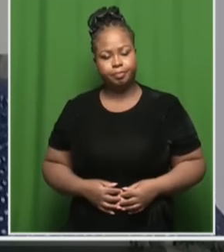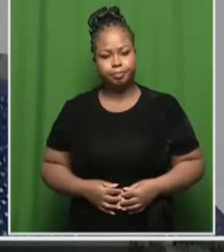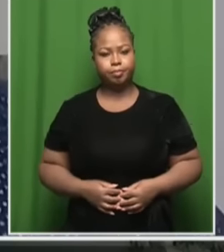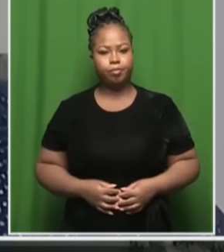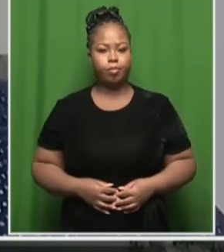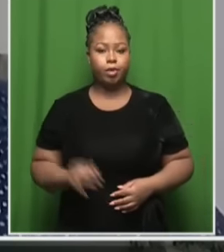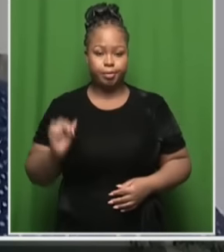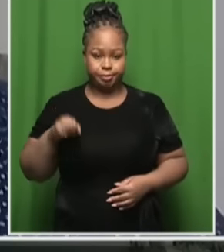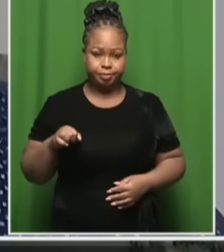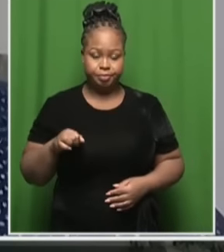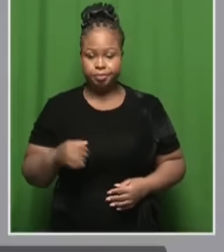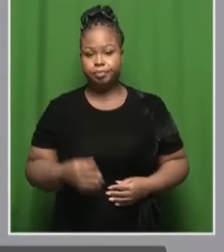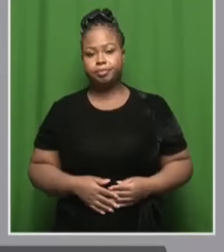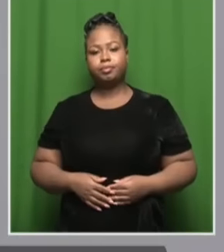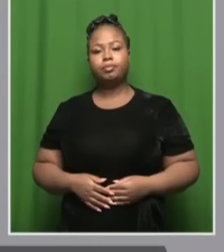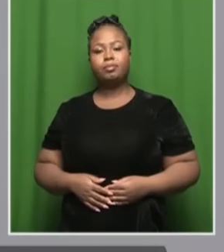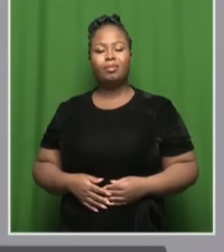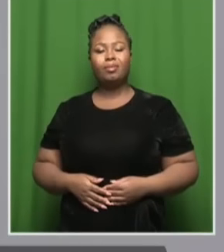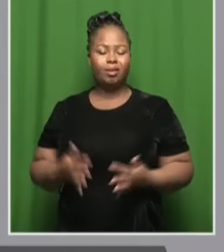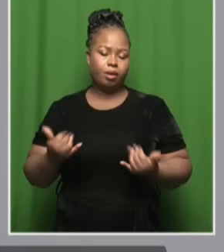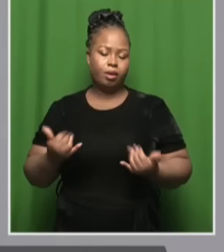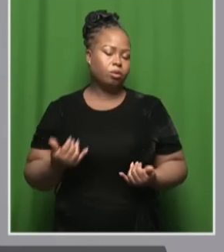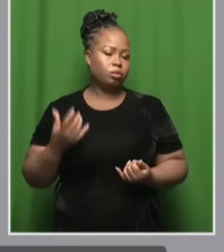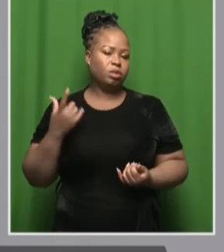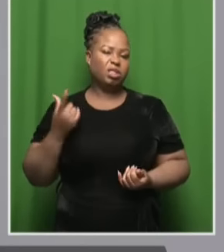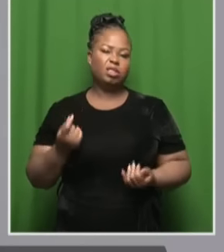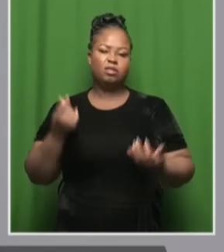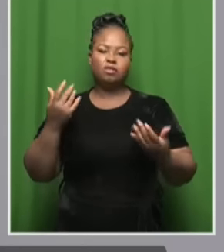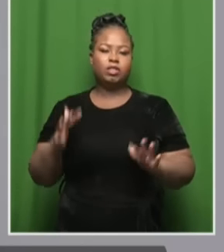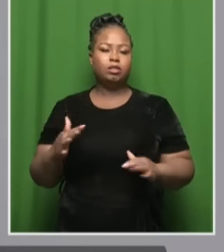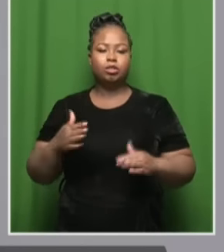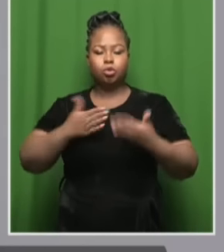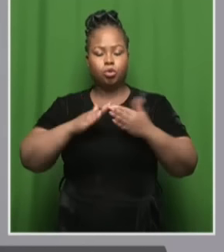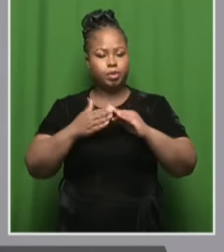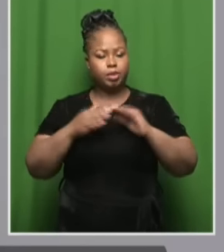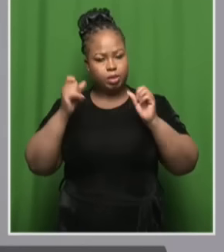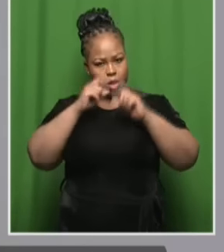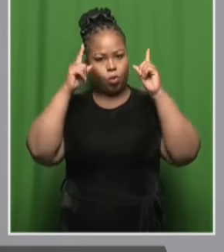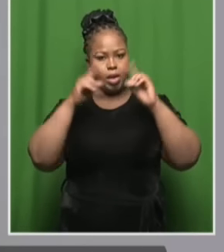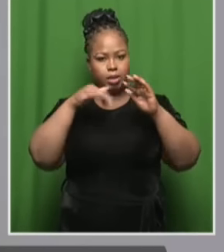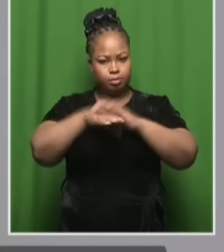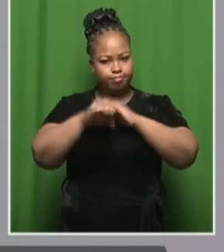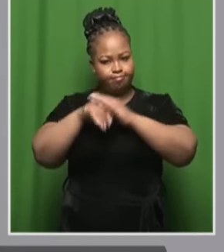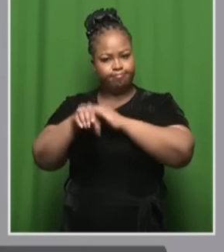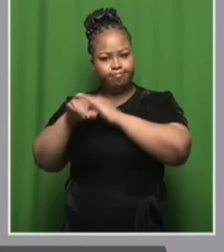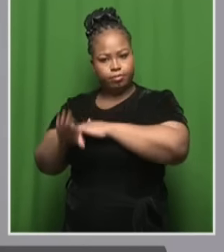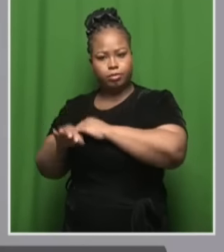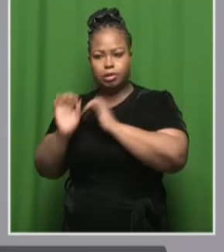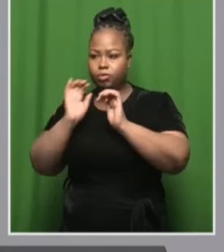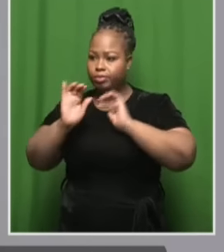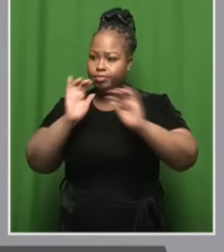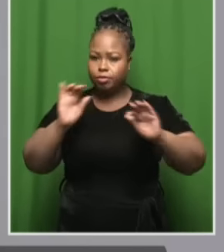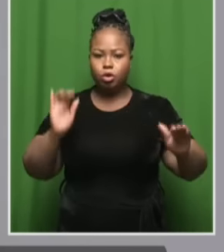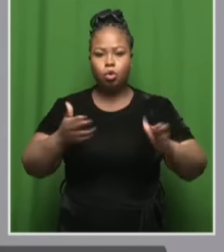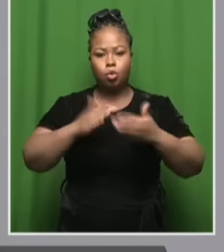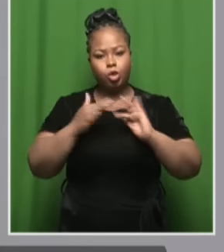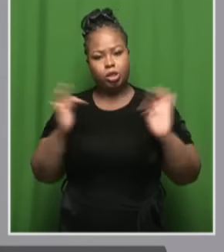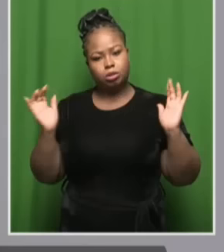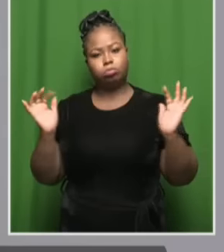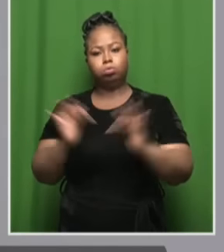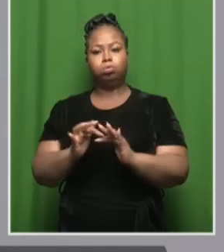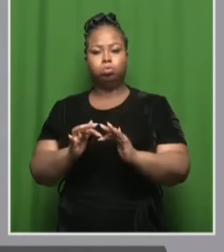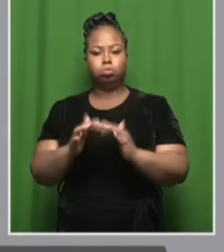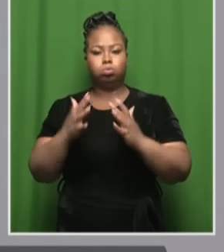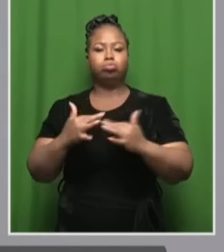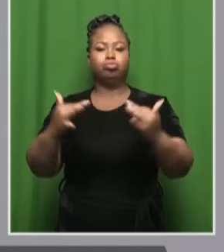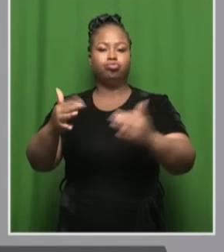Absolutely. What happens is that there has been a number of community awareness as well as imbizos that are being conducted across the country by